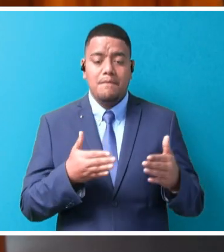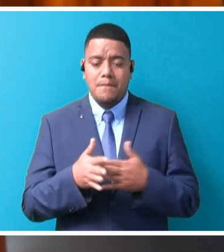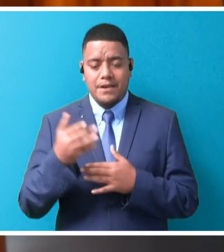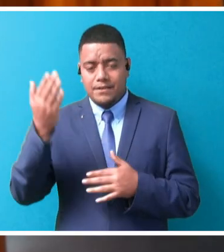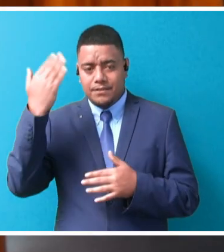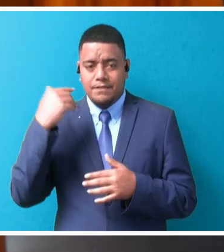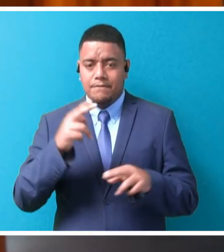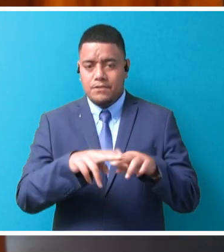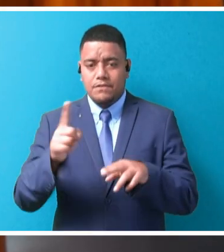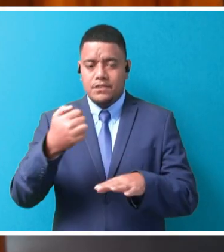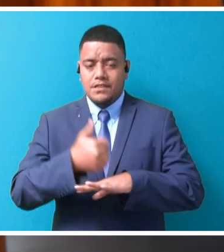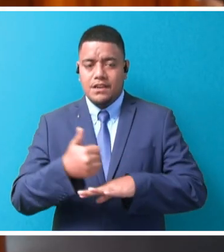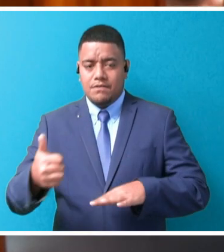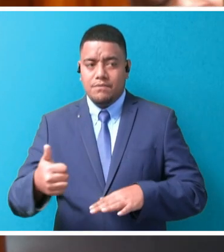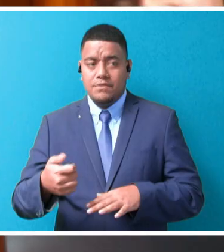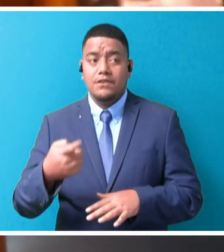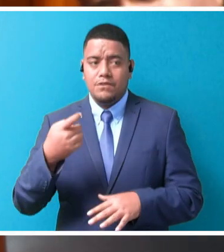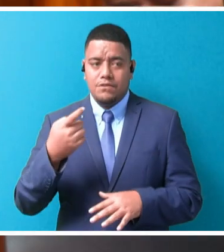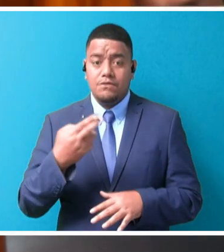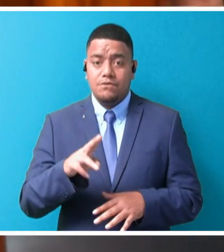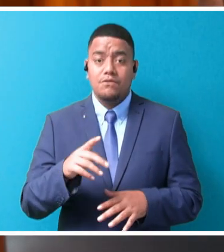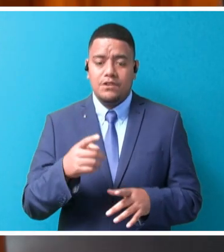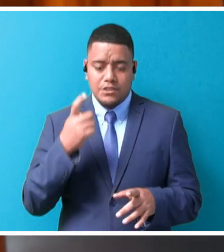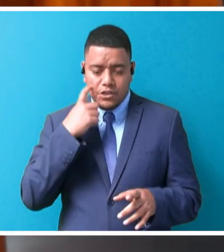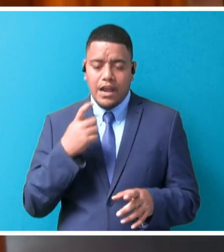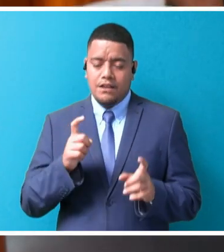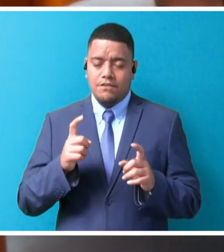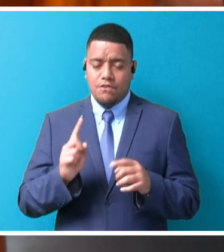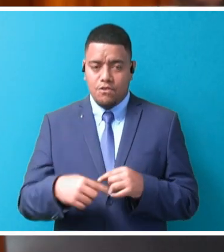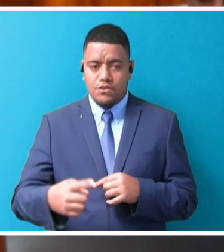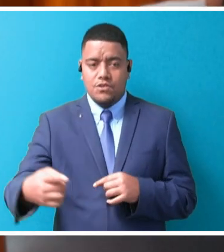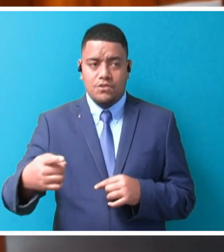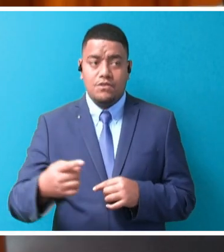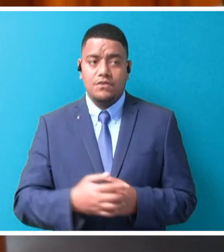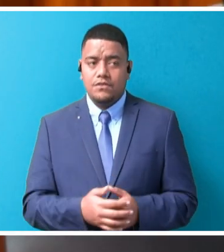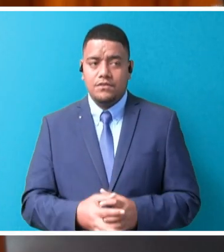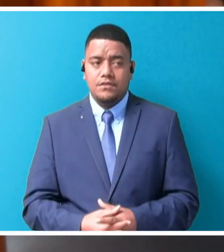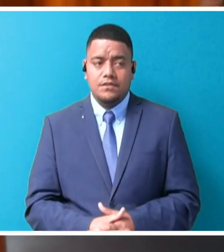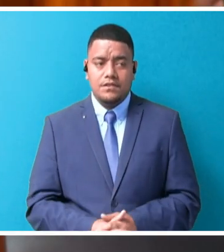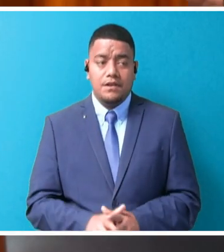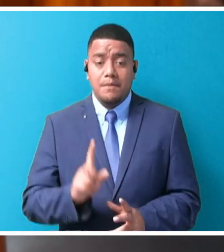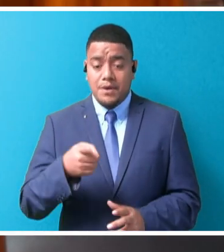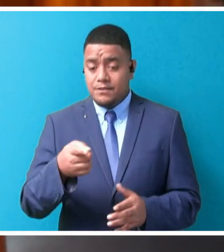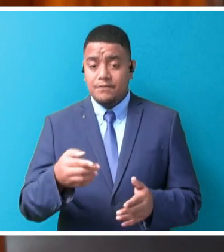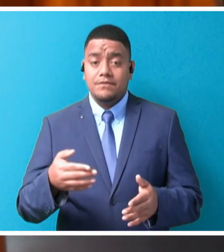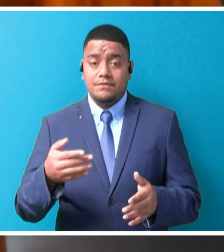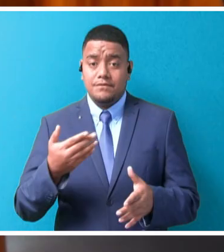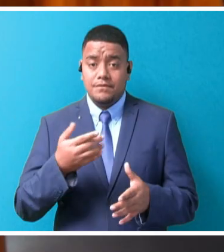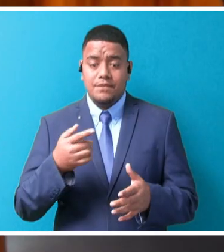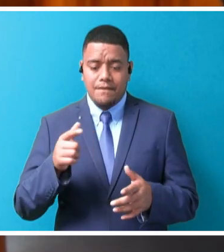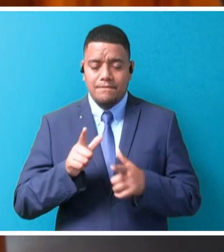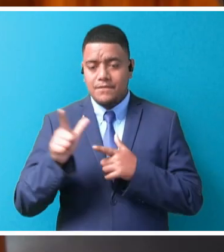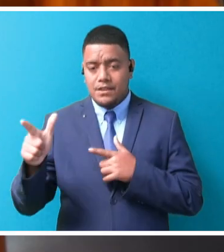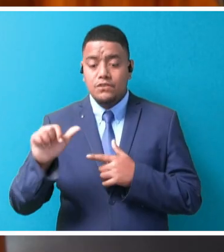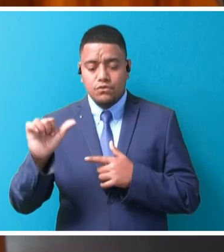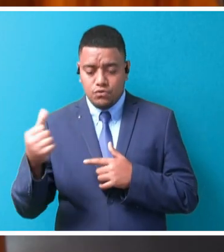government to ride along on probably their campaign. But campaign is too far away. It's time for government